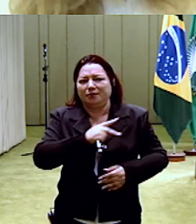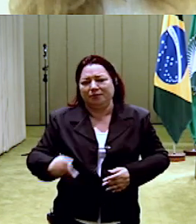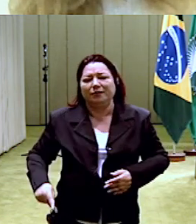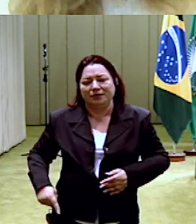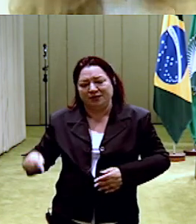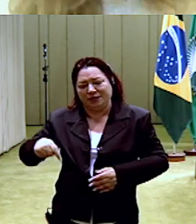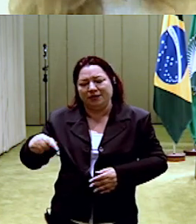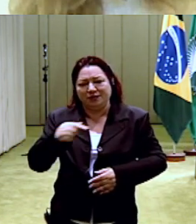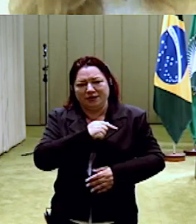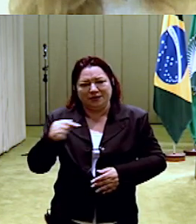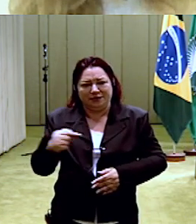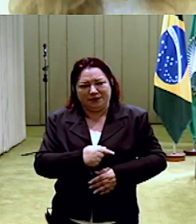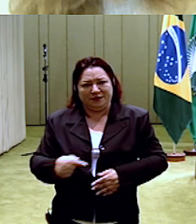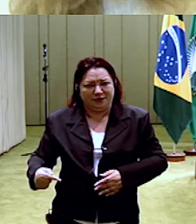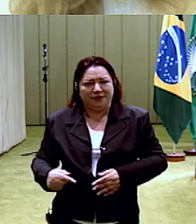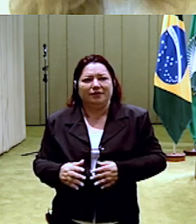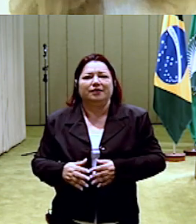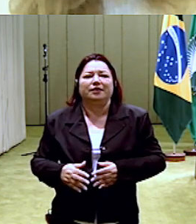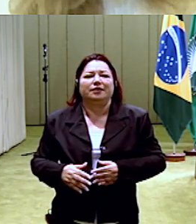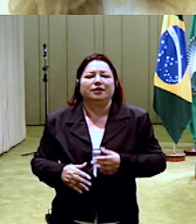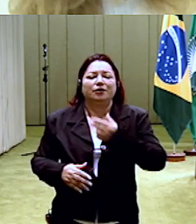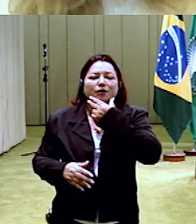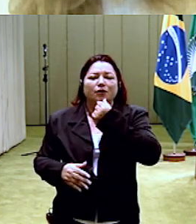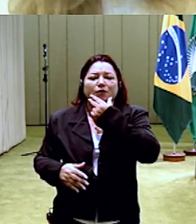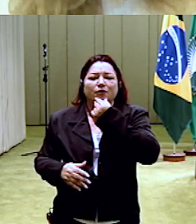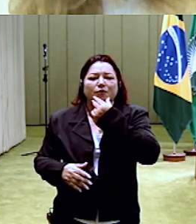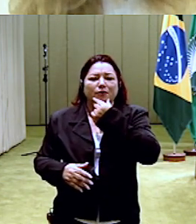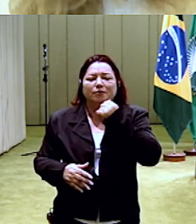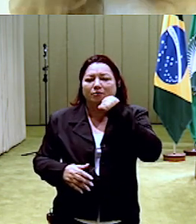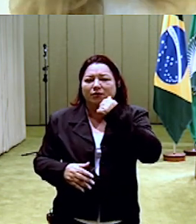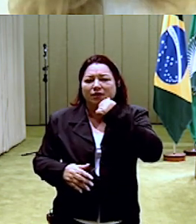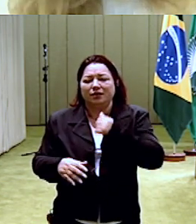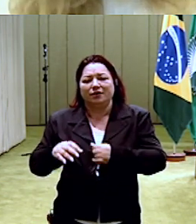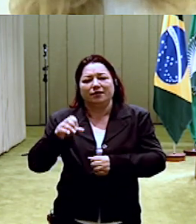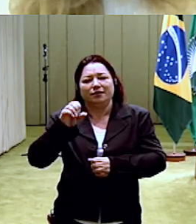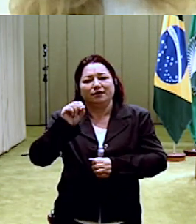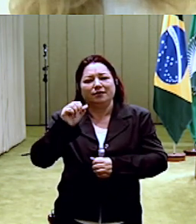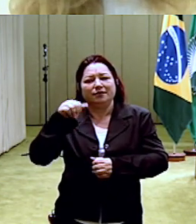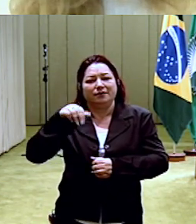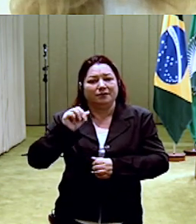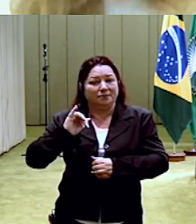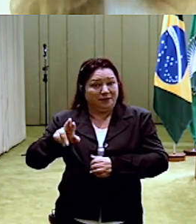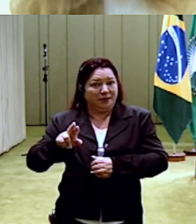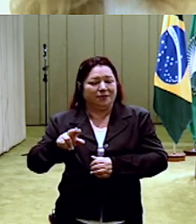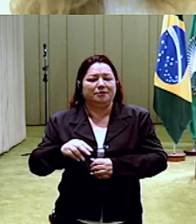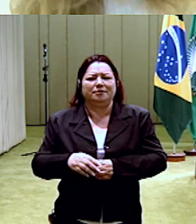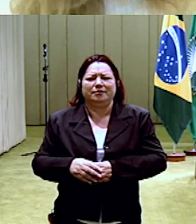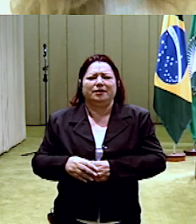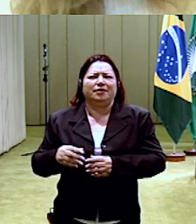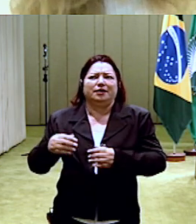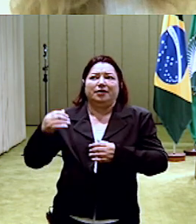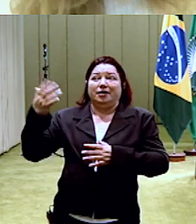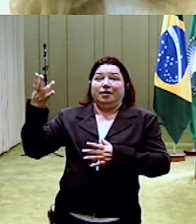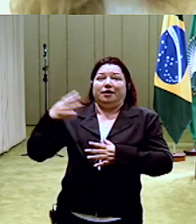Excellency Dr. Samia Suluhu Hassan, is a woman, and she inspired us here tremendously. Success